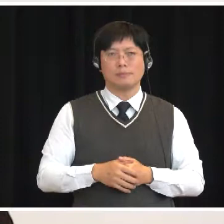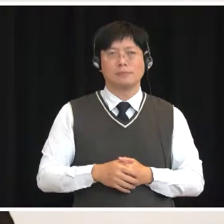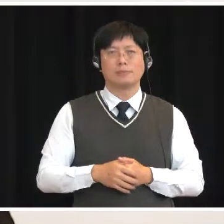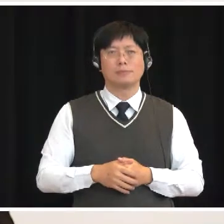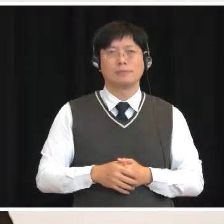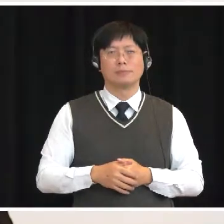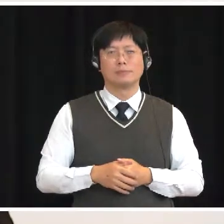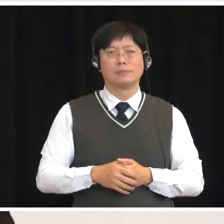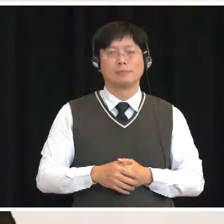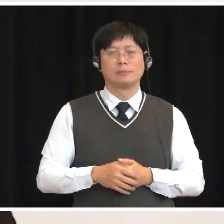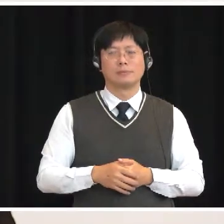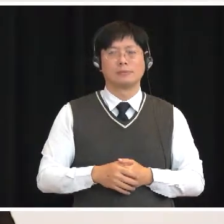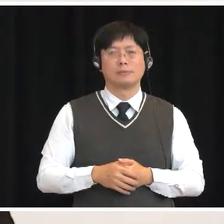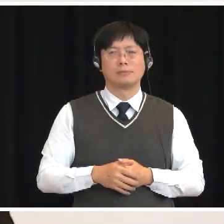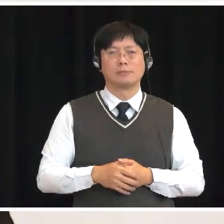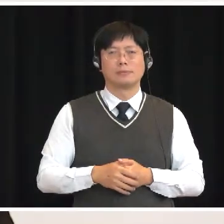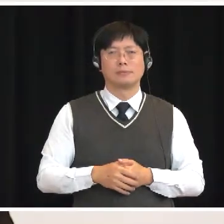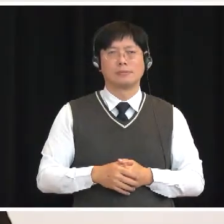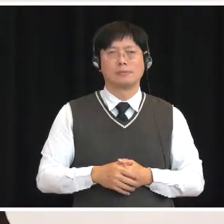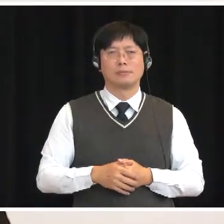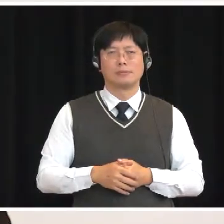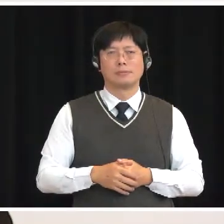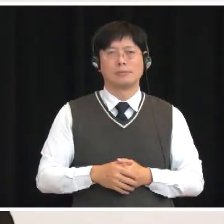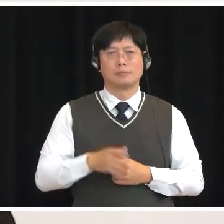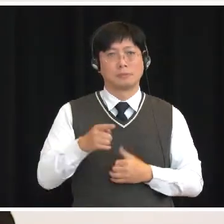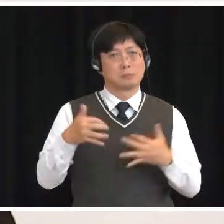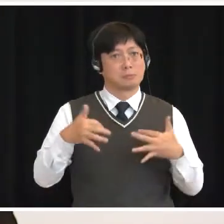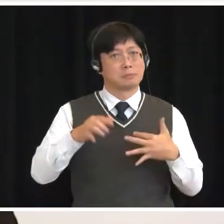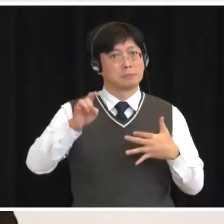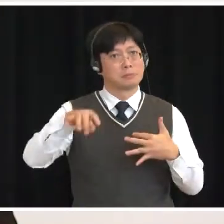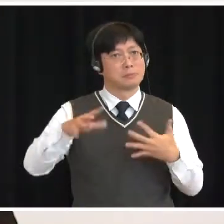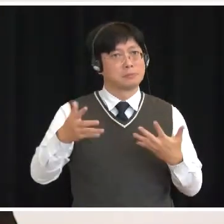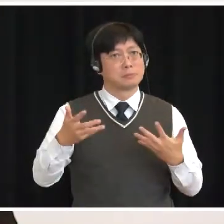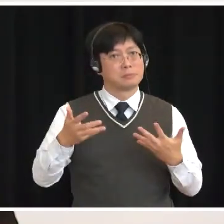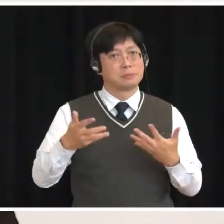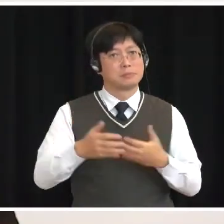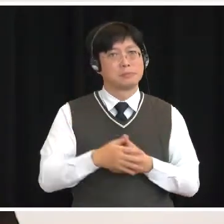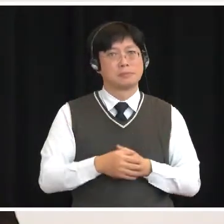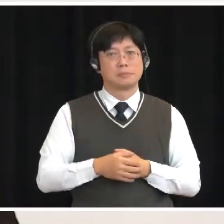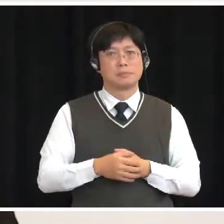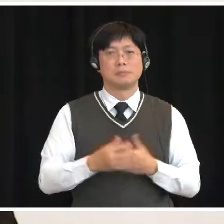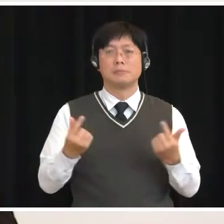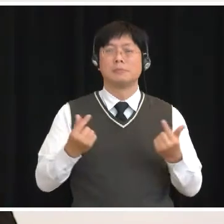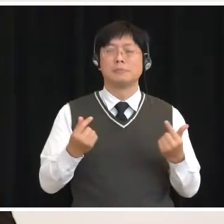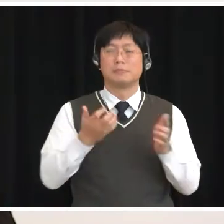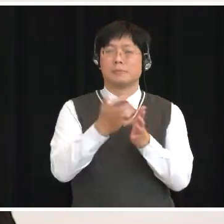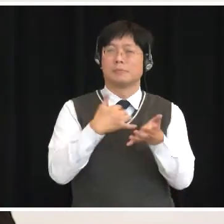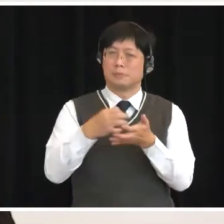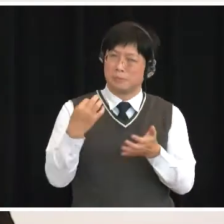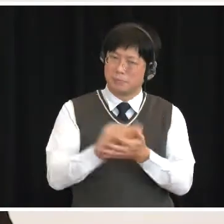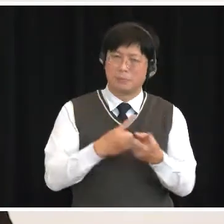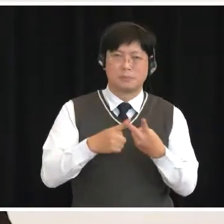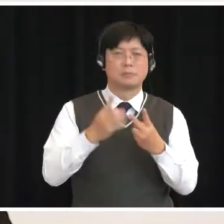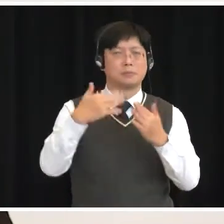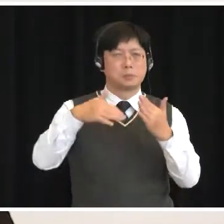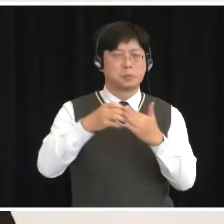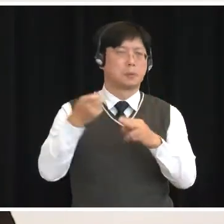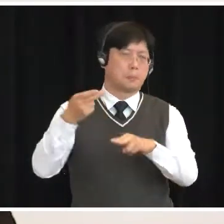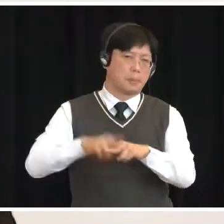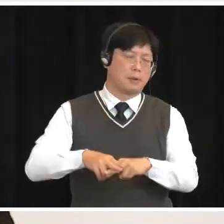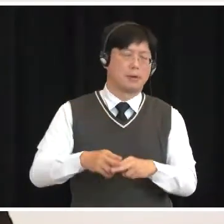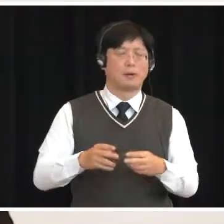consideration, schools are closed and children have to live